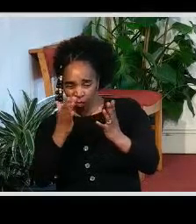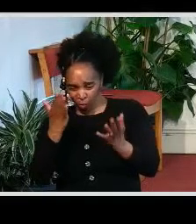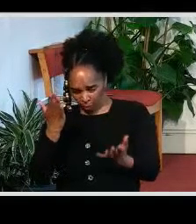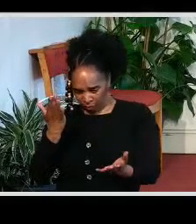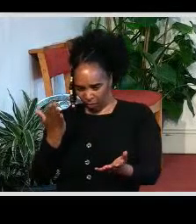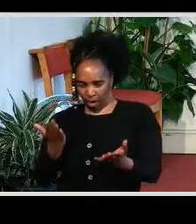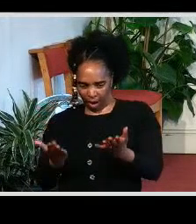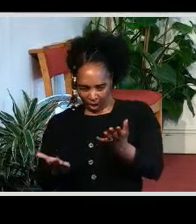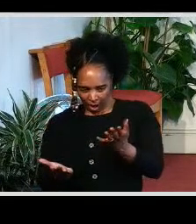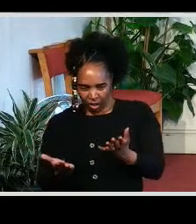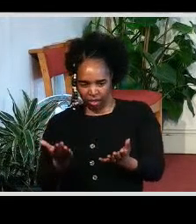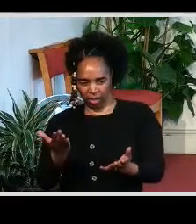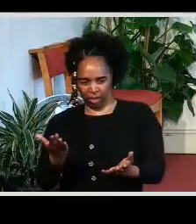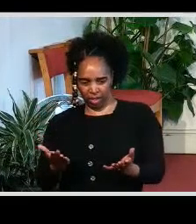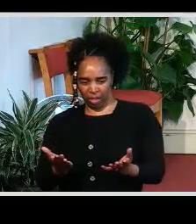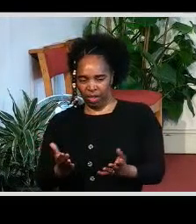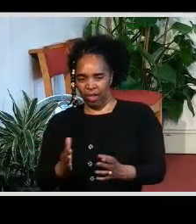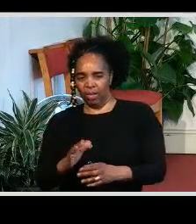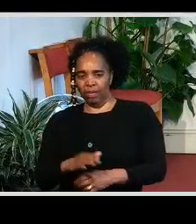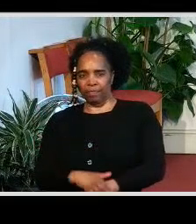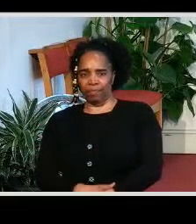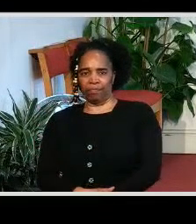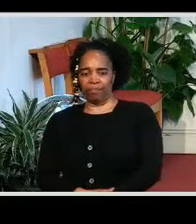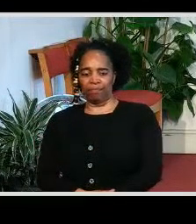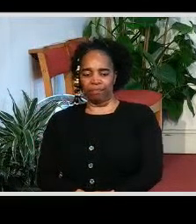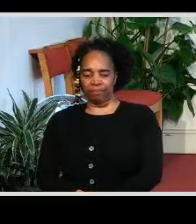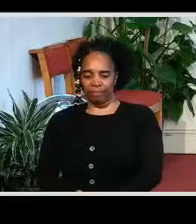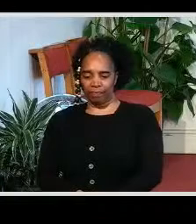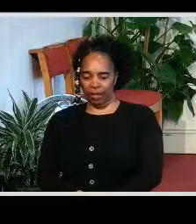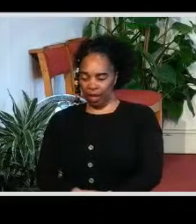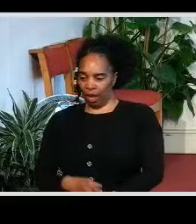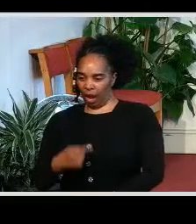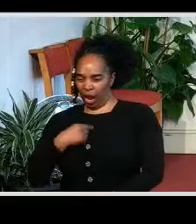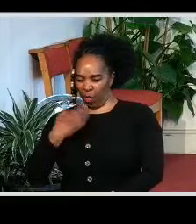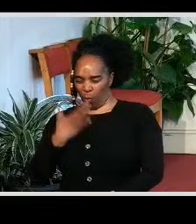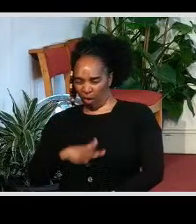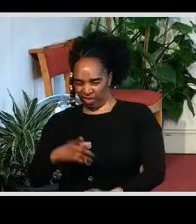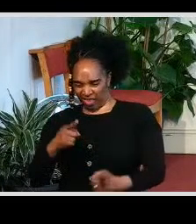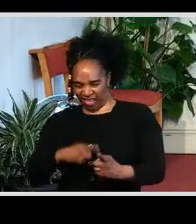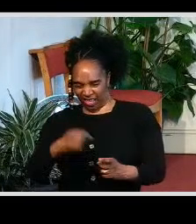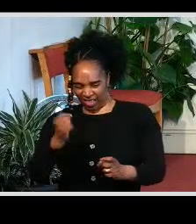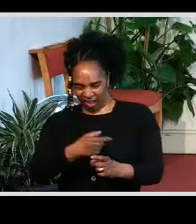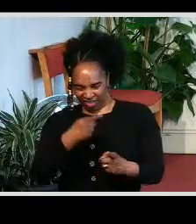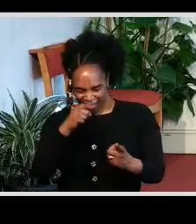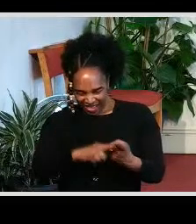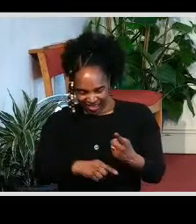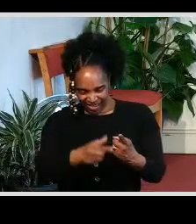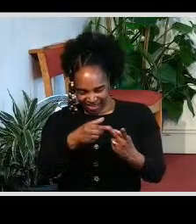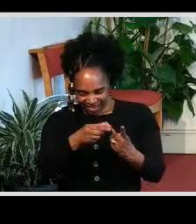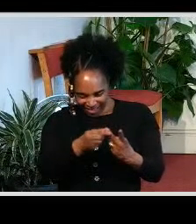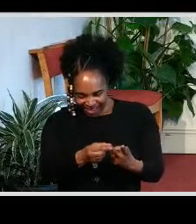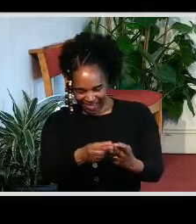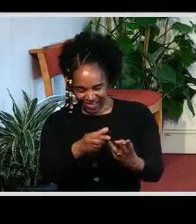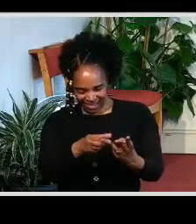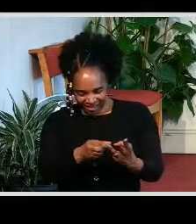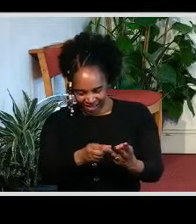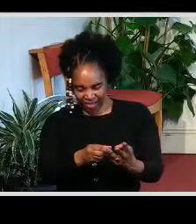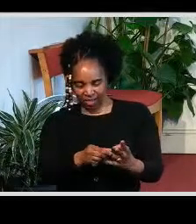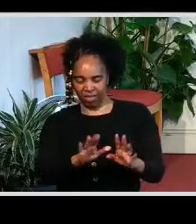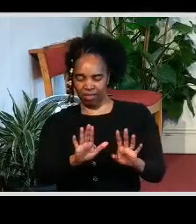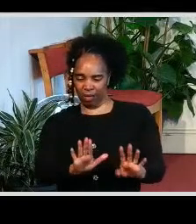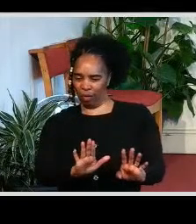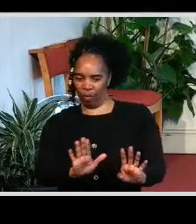So sometimes people are so precise themselves, they just want things done just so. And if the child doesn't do it that way, something is